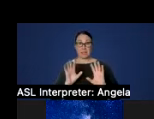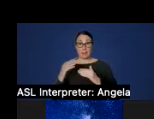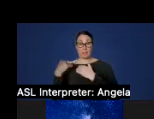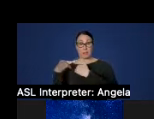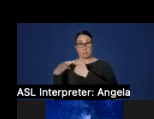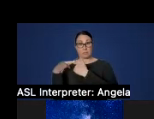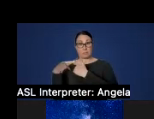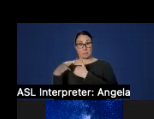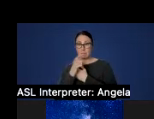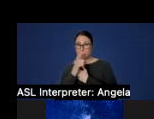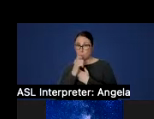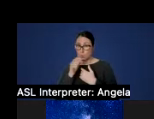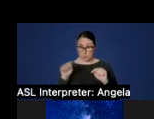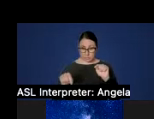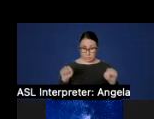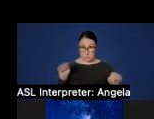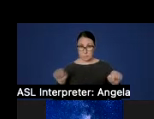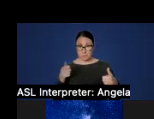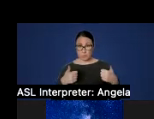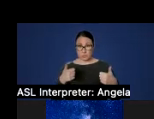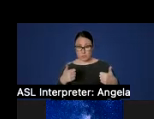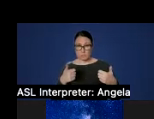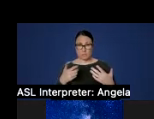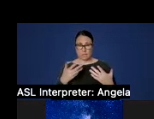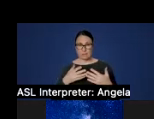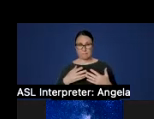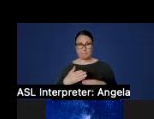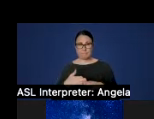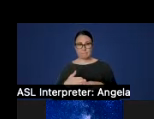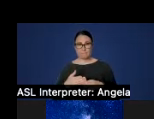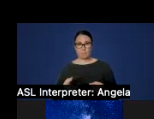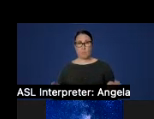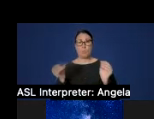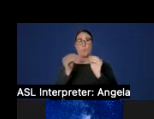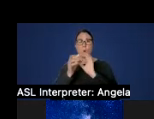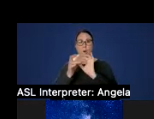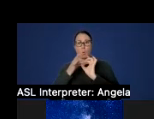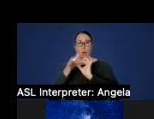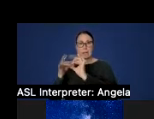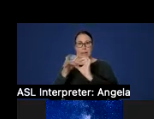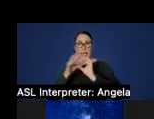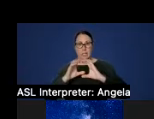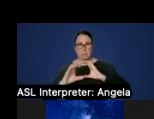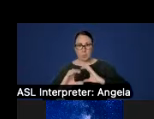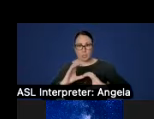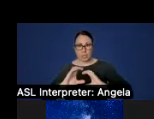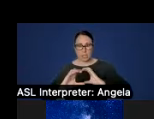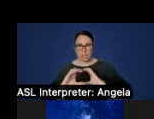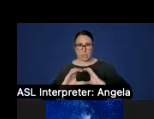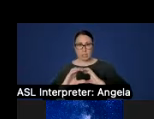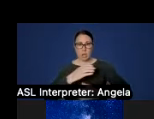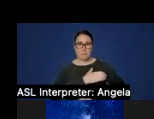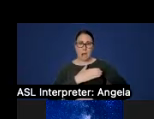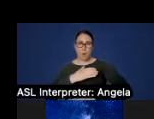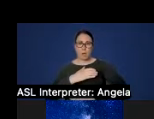responsibilities and increased coordination of communication. It empowers tribal governments with